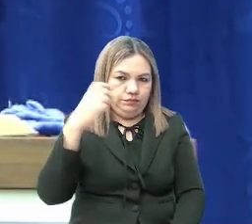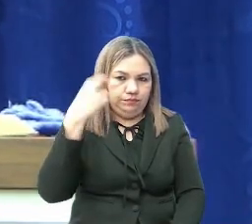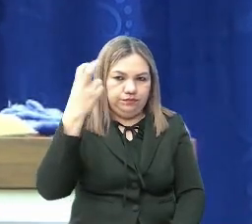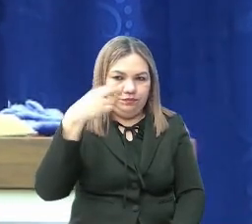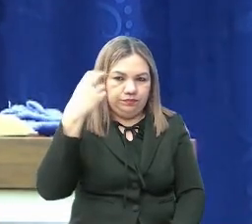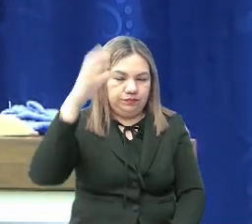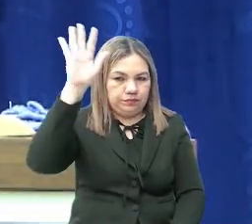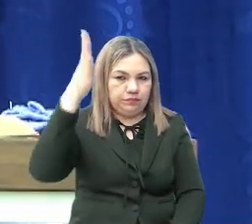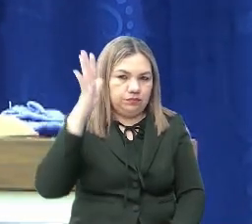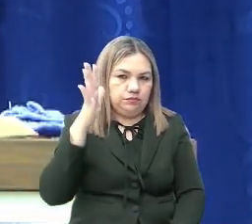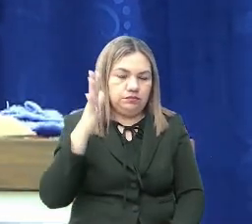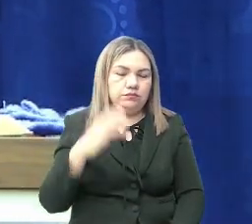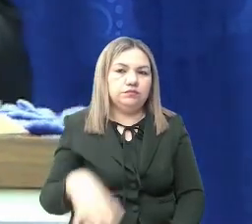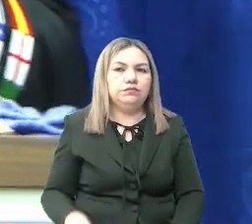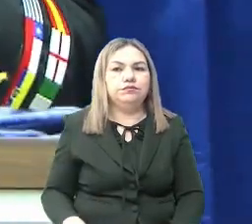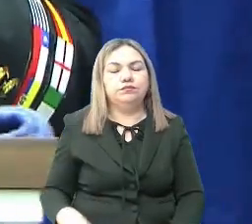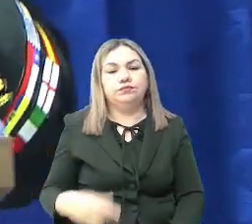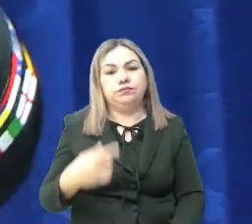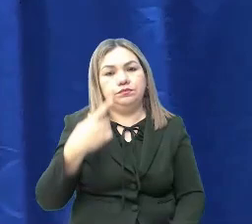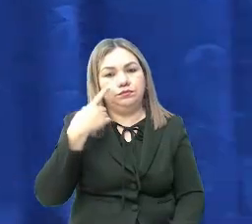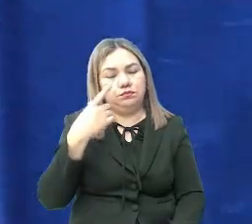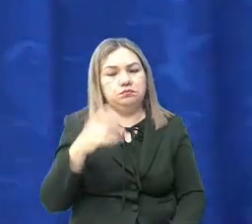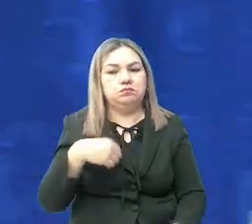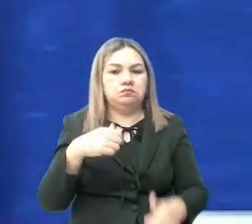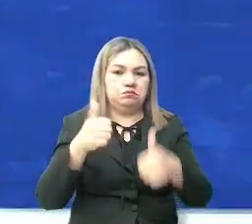way of looking for God